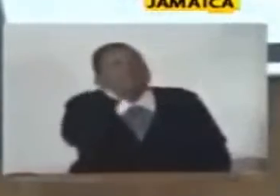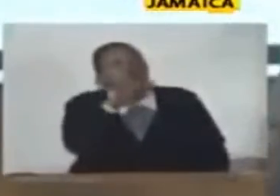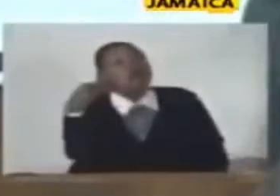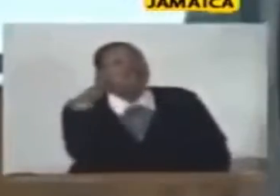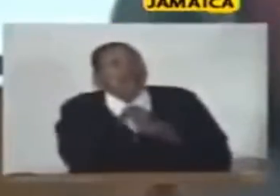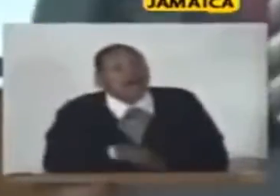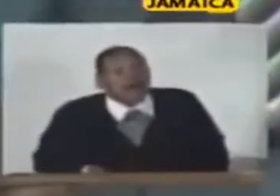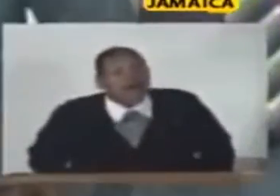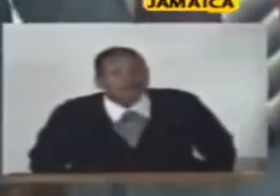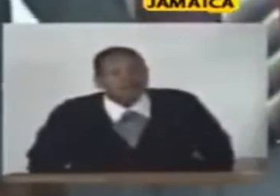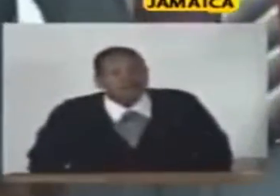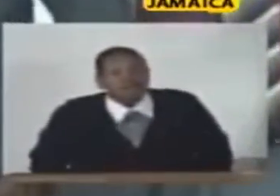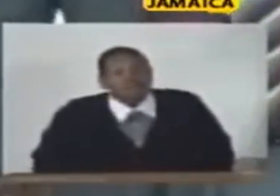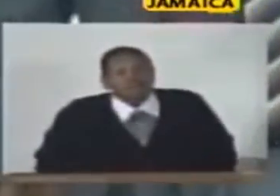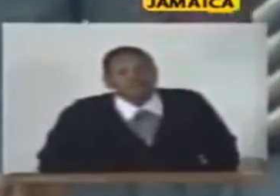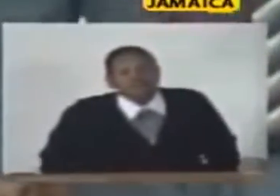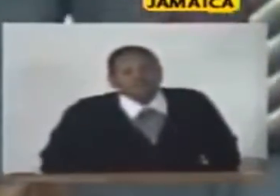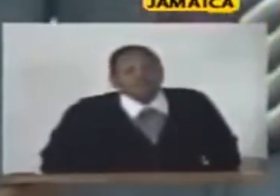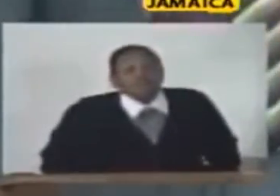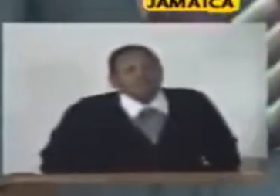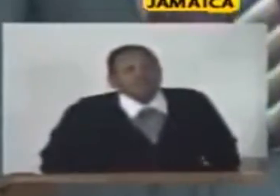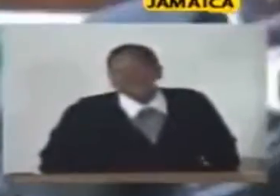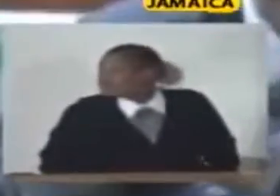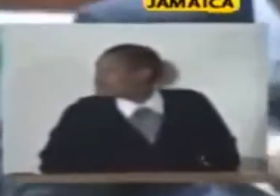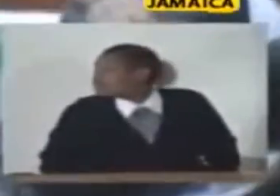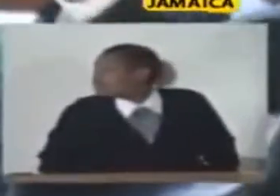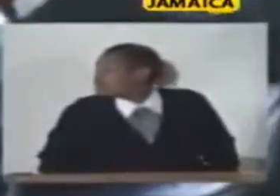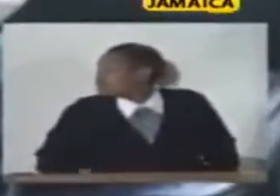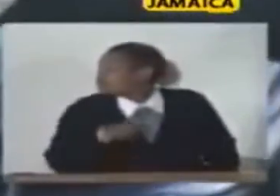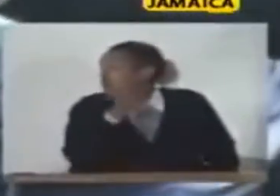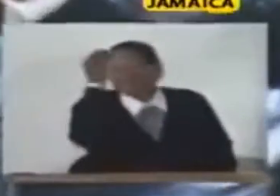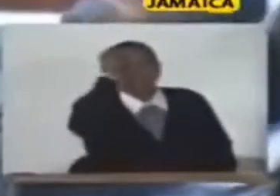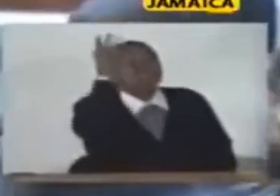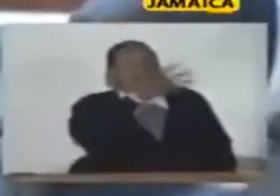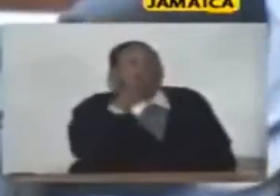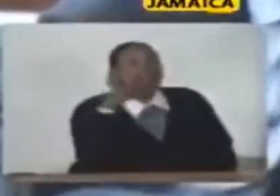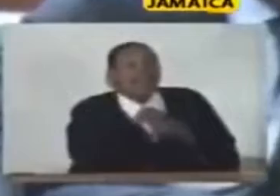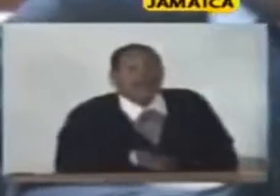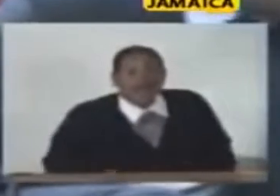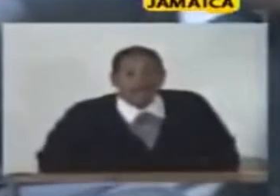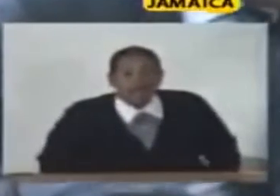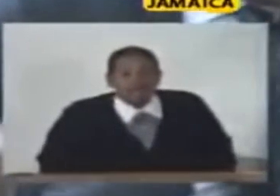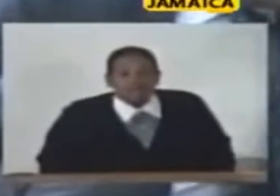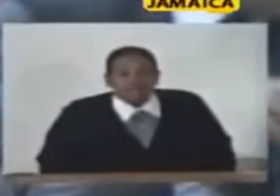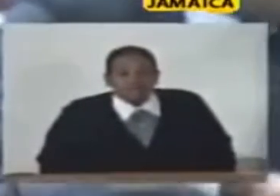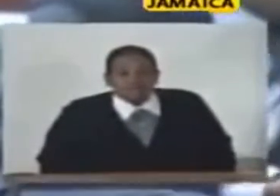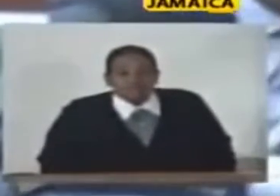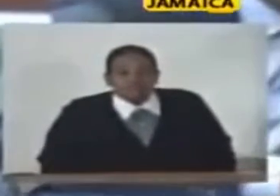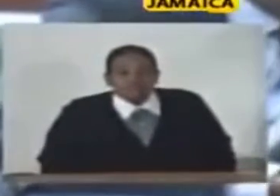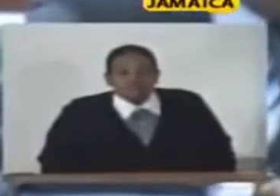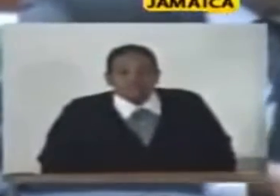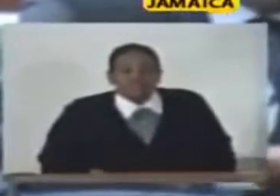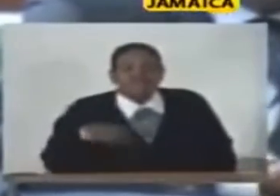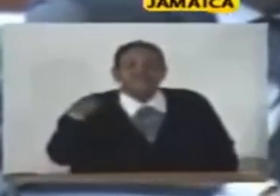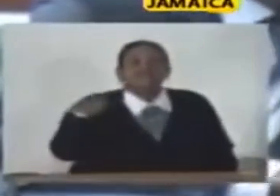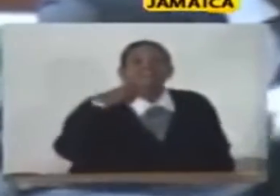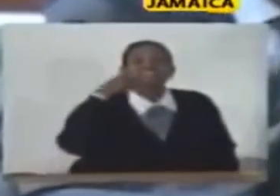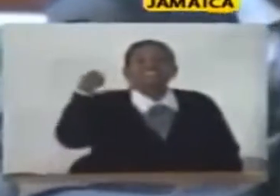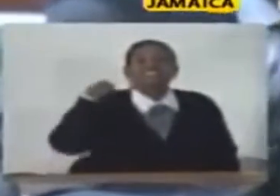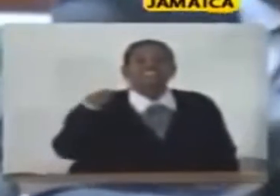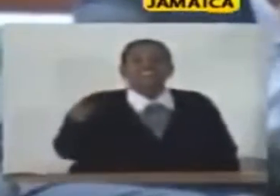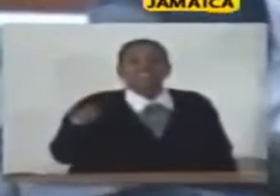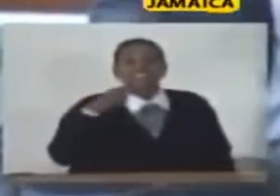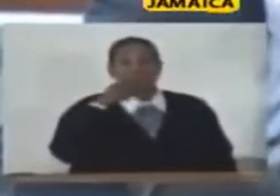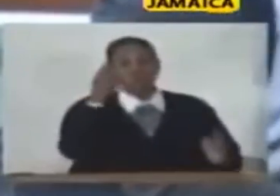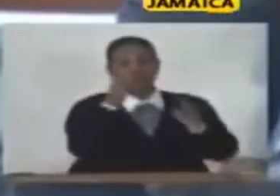Burke. Even with most in the opposition benches standing in solidarity with Dr. Brown Burke, Mr. Samuda for more than